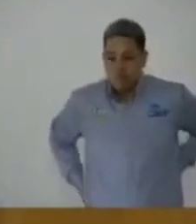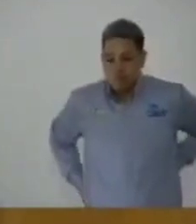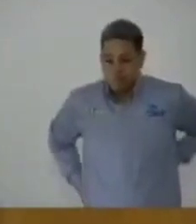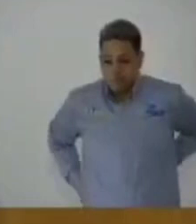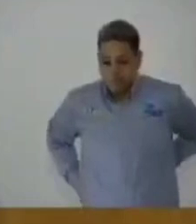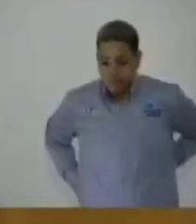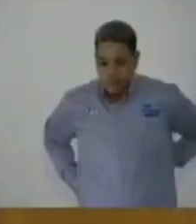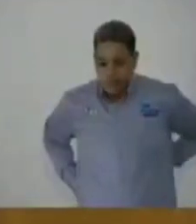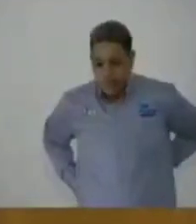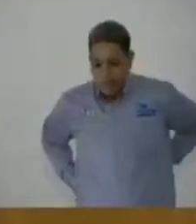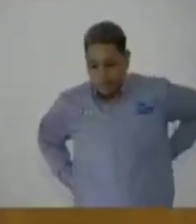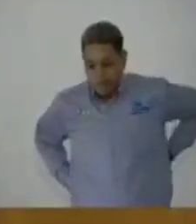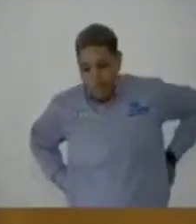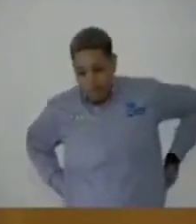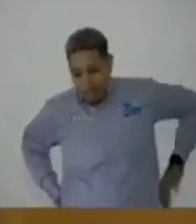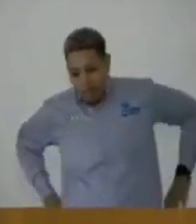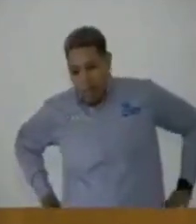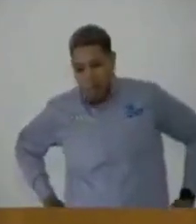be careful.